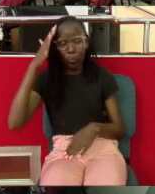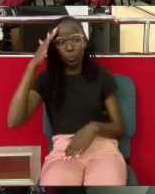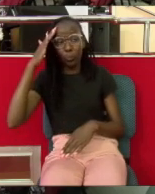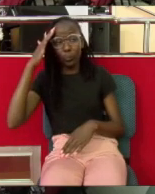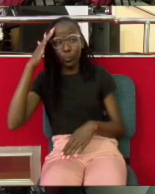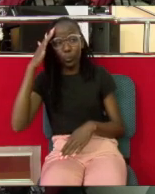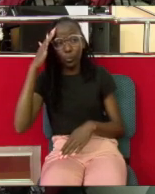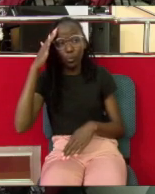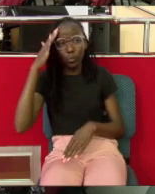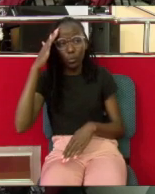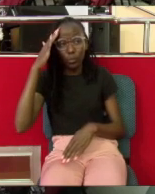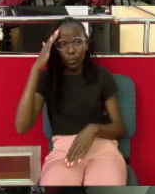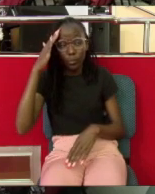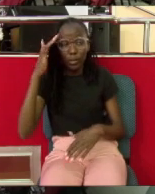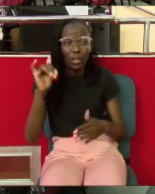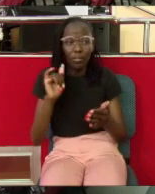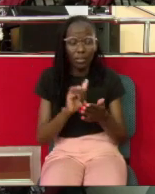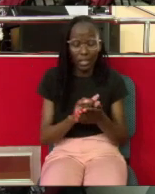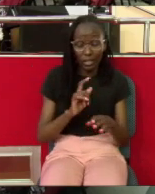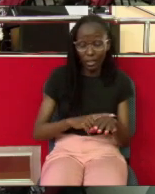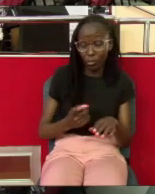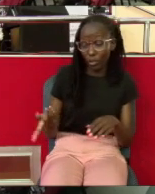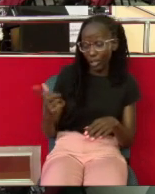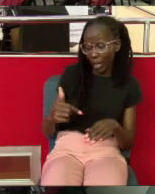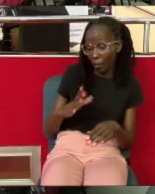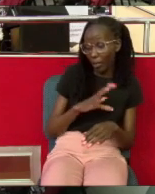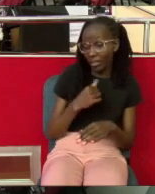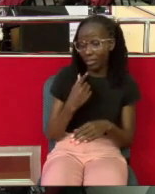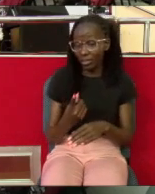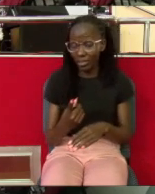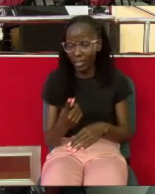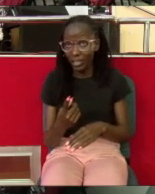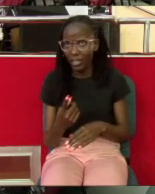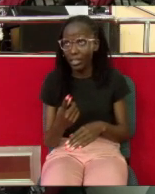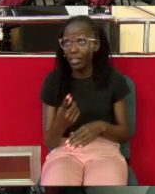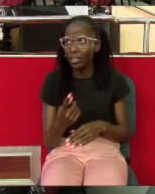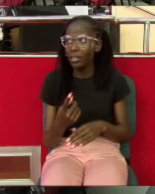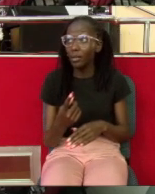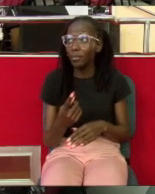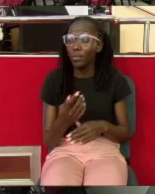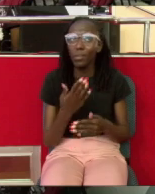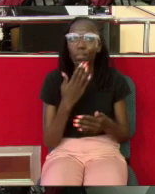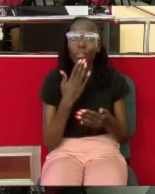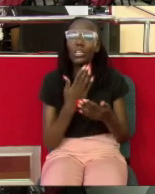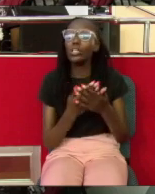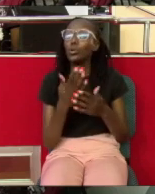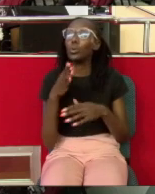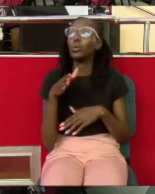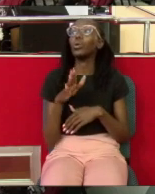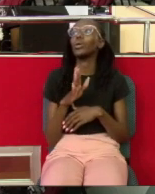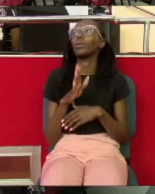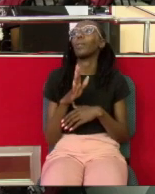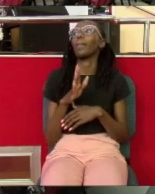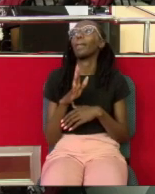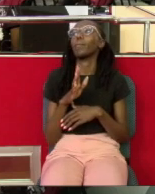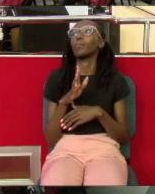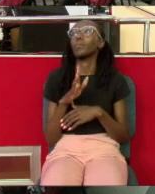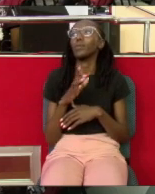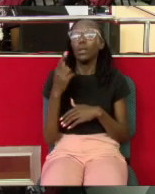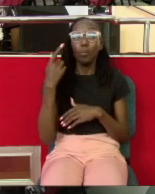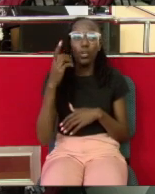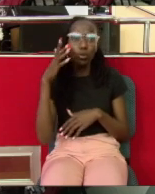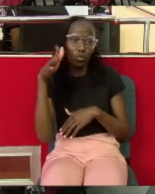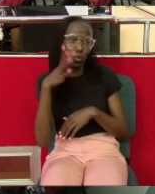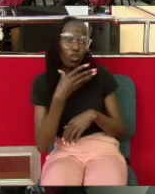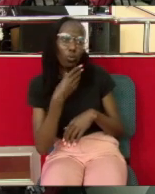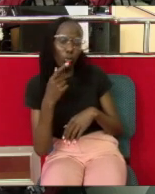Tunagundua. That when we come and say we are appreciating God's sovereignty. Ya kwamba tunatambua ukuu wa Mungu. It's because God wants us